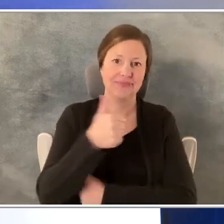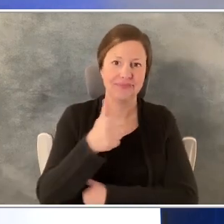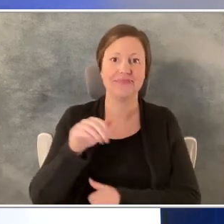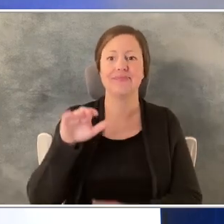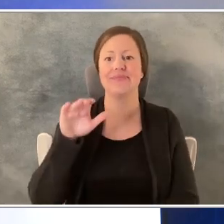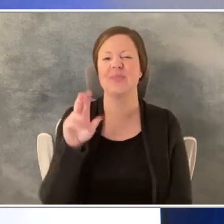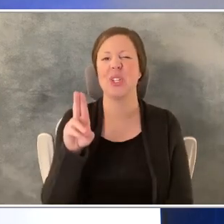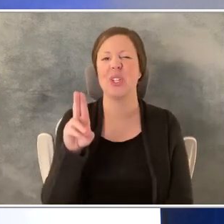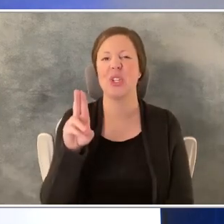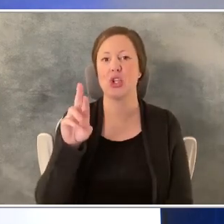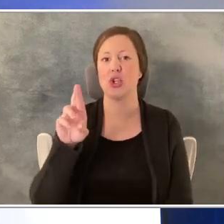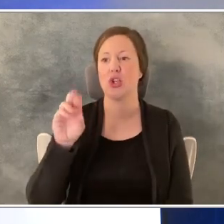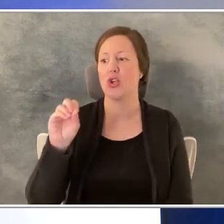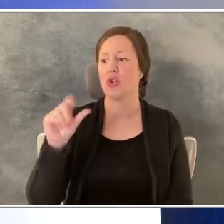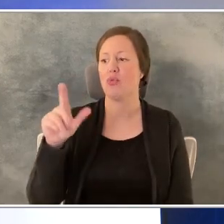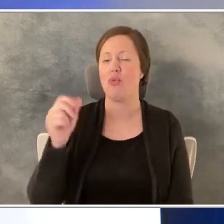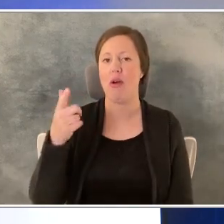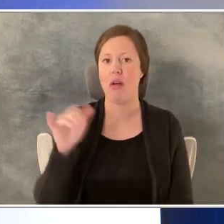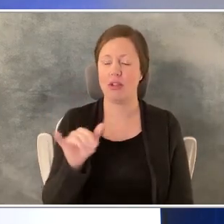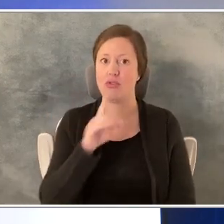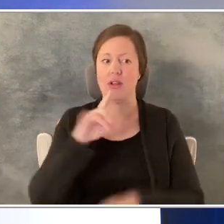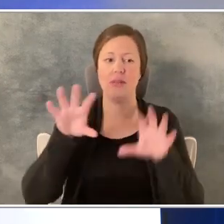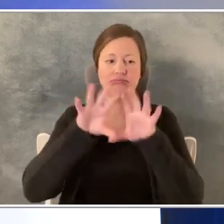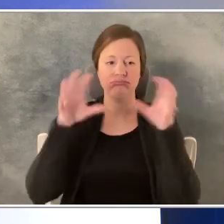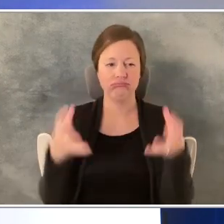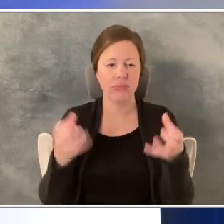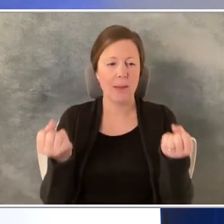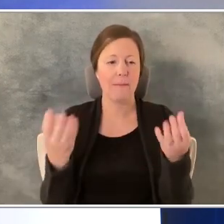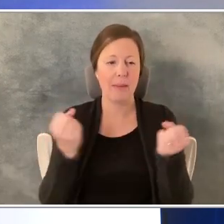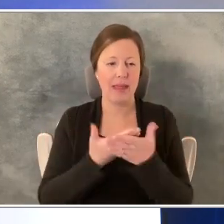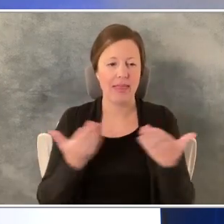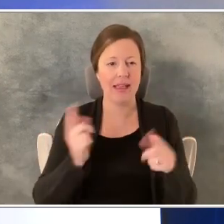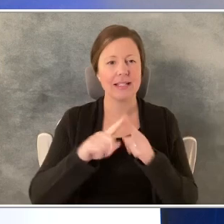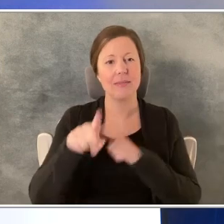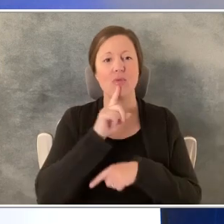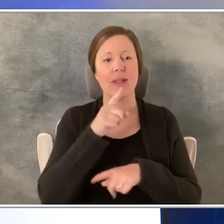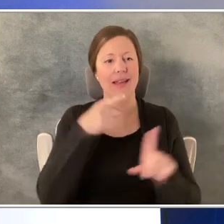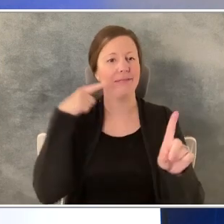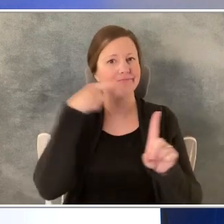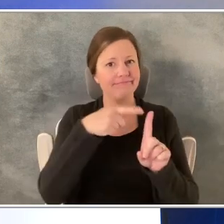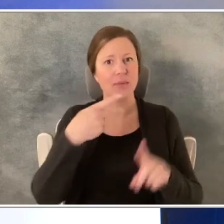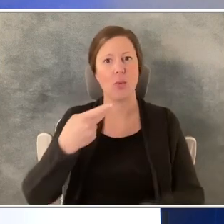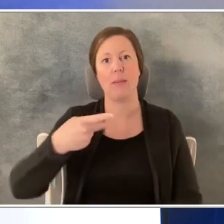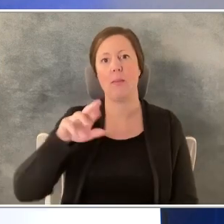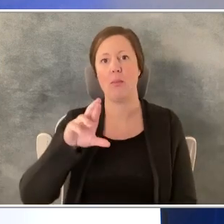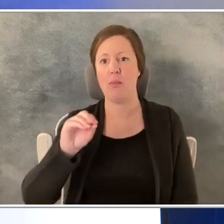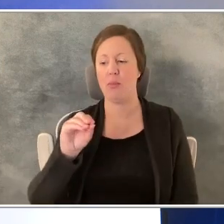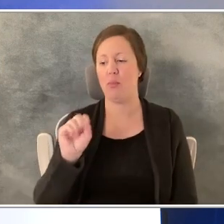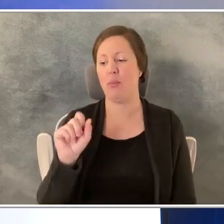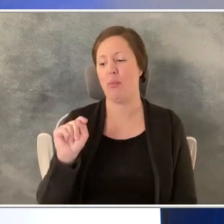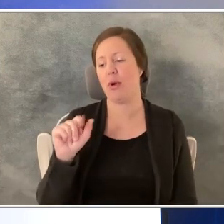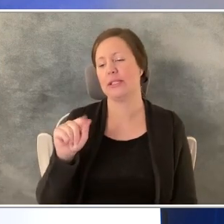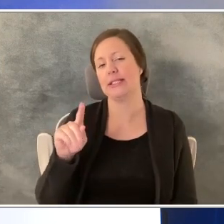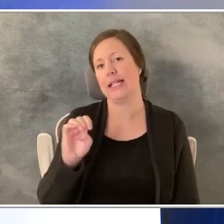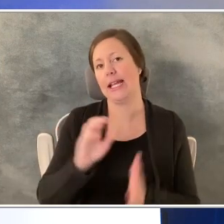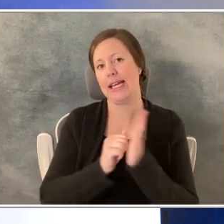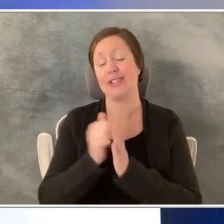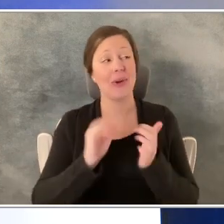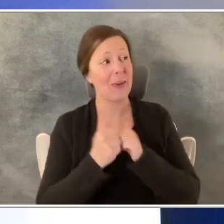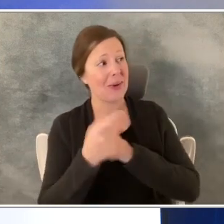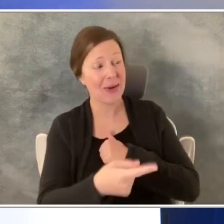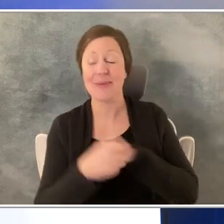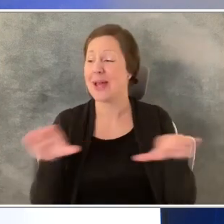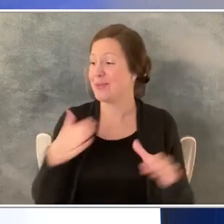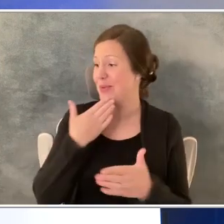urology, big umbrella, but you deal exclusively with prostate cancer. That's right. How are you? I'm doing well. Thanks for having me. Good. Good to see Chris, I would imagine, up yes,